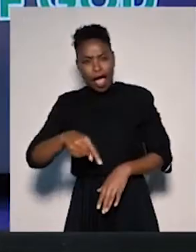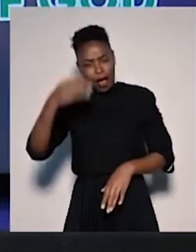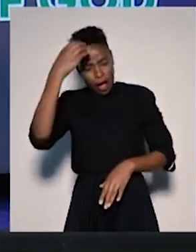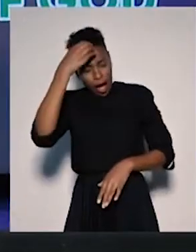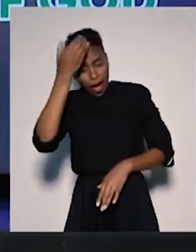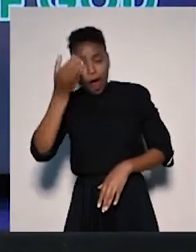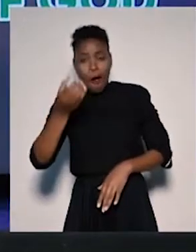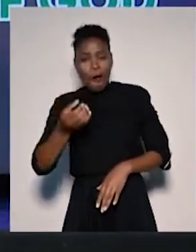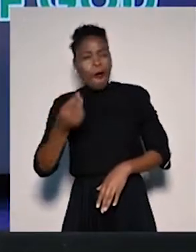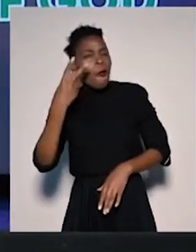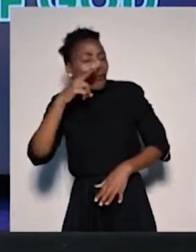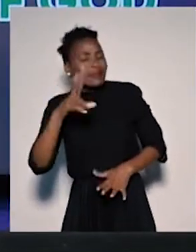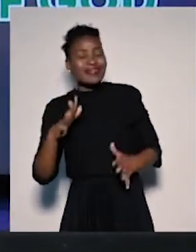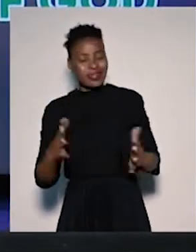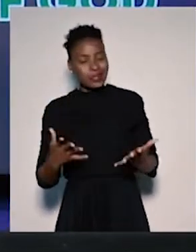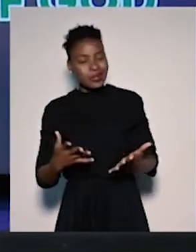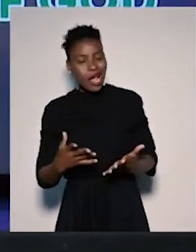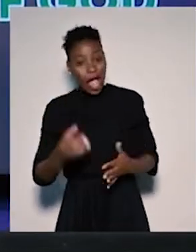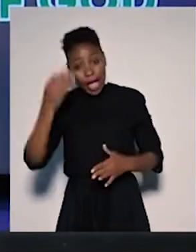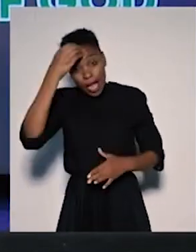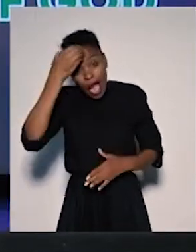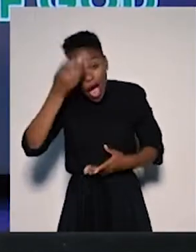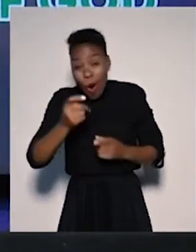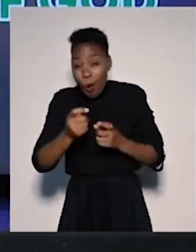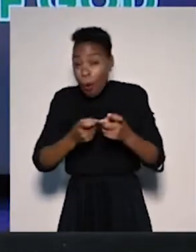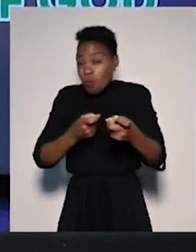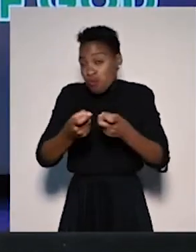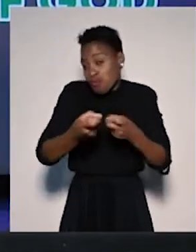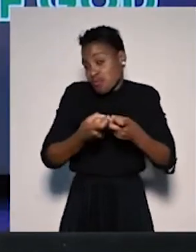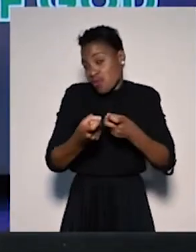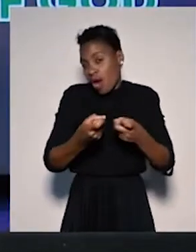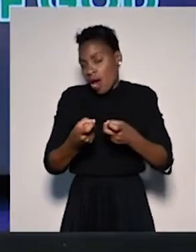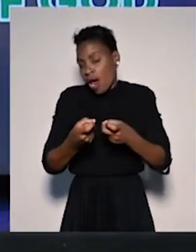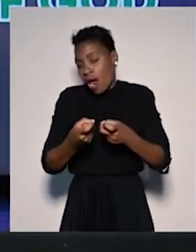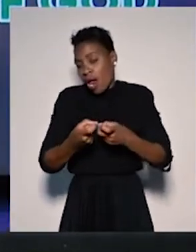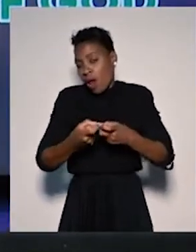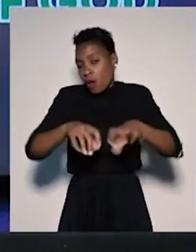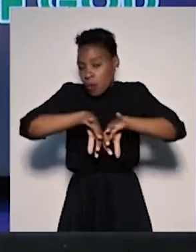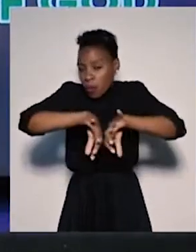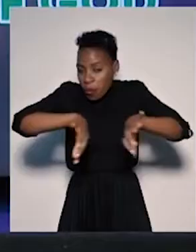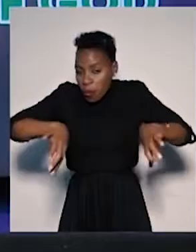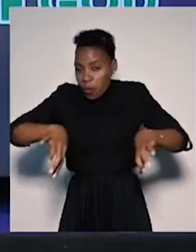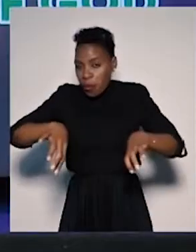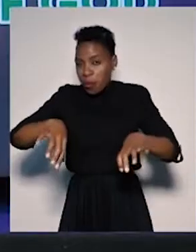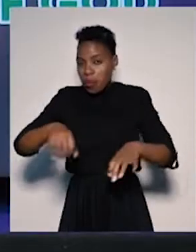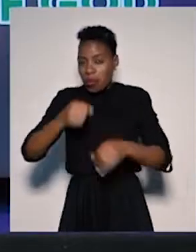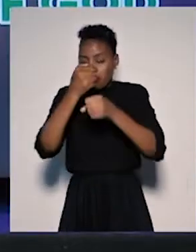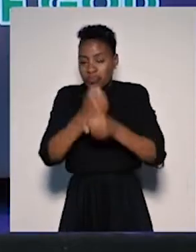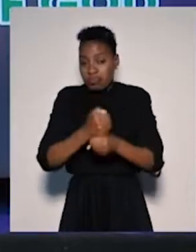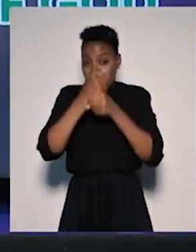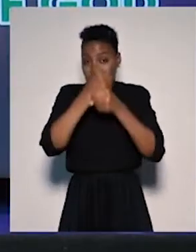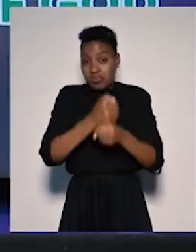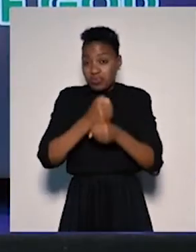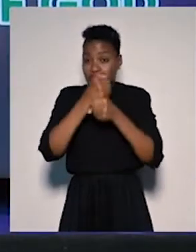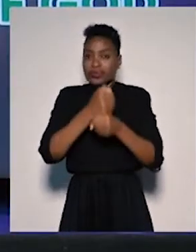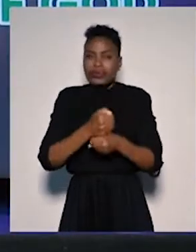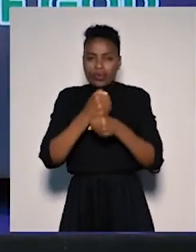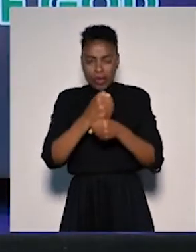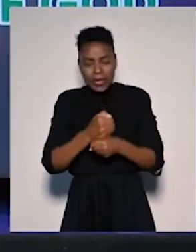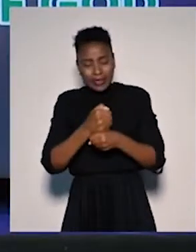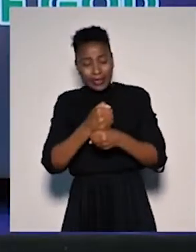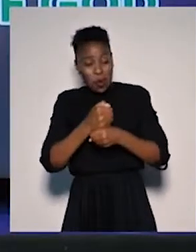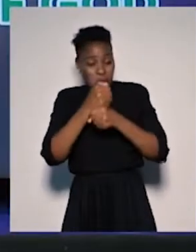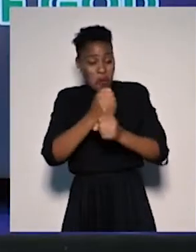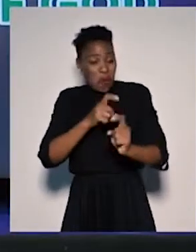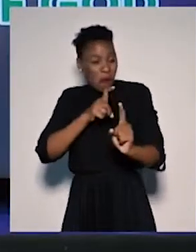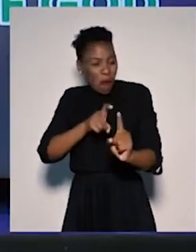says, look, this is how a king will reign over you. He will draft your sons and assign them to chariots and charioteers, making them run before